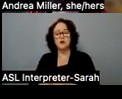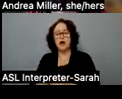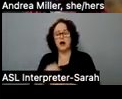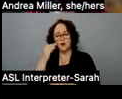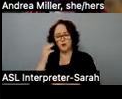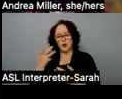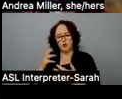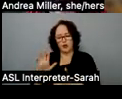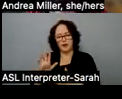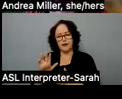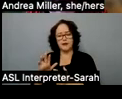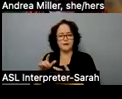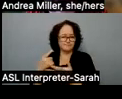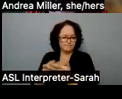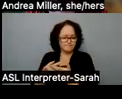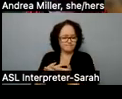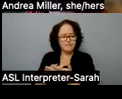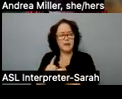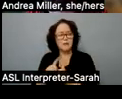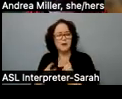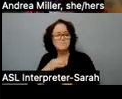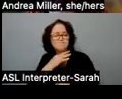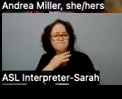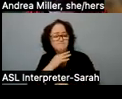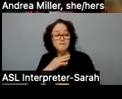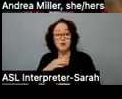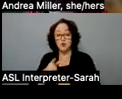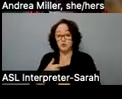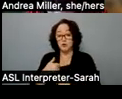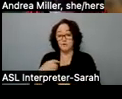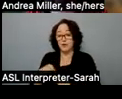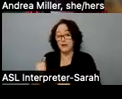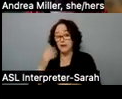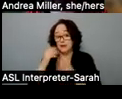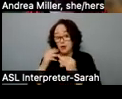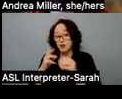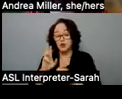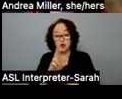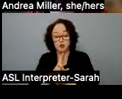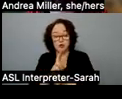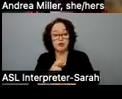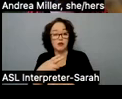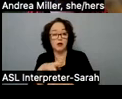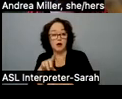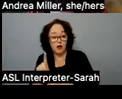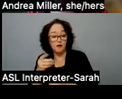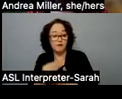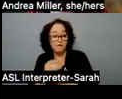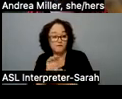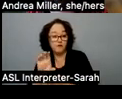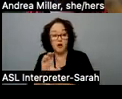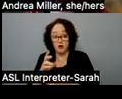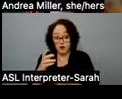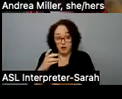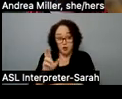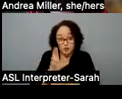an expansion of, did you have any experience utilizing home funds and or any other HUD funding to build units? And